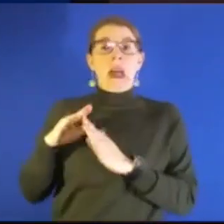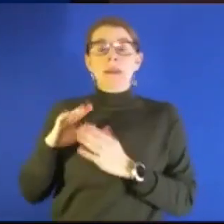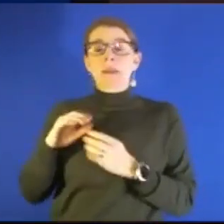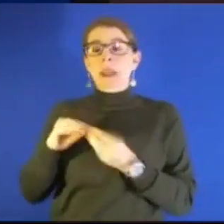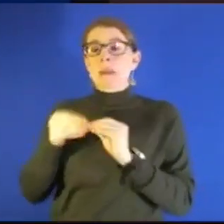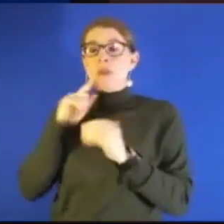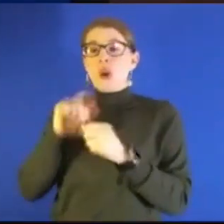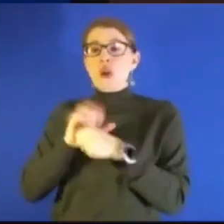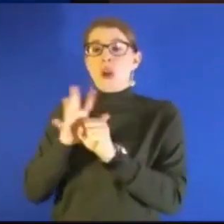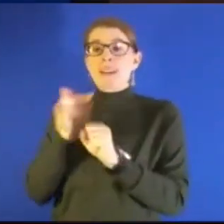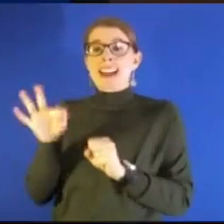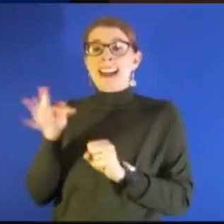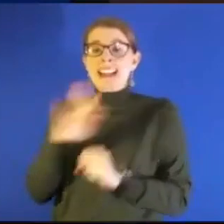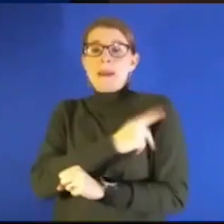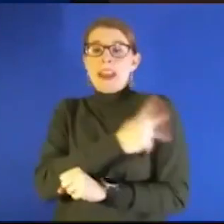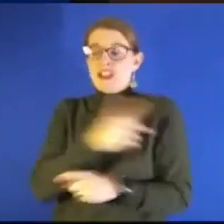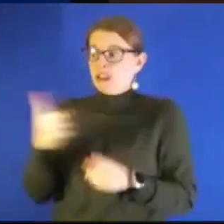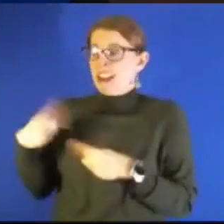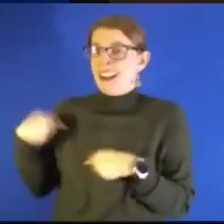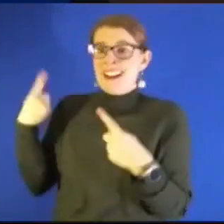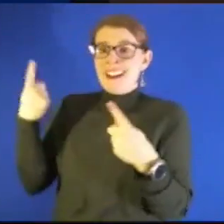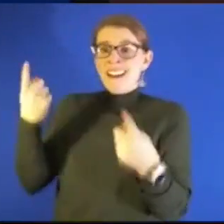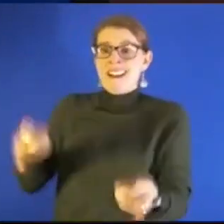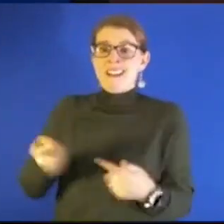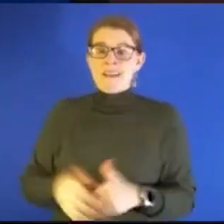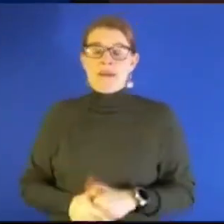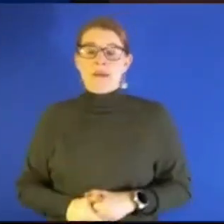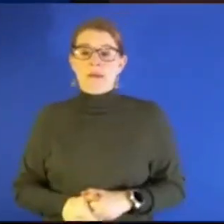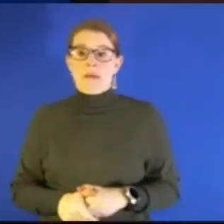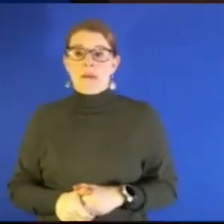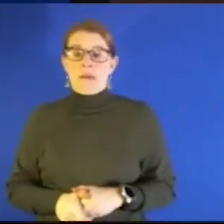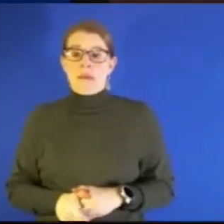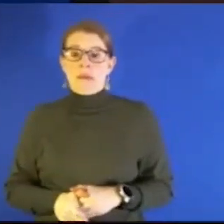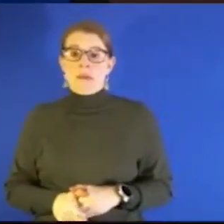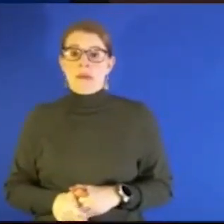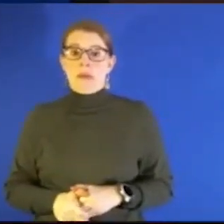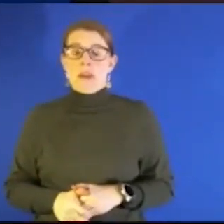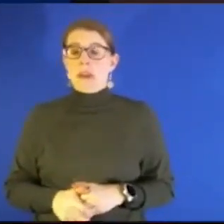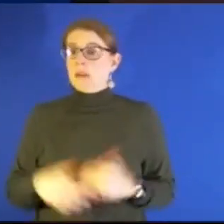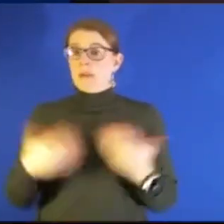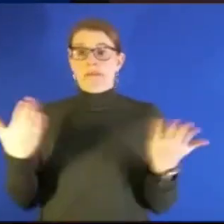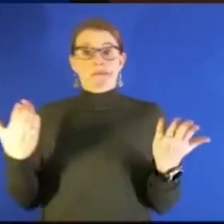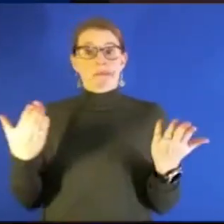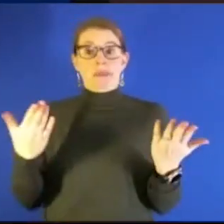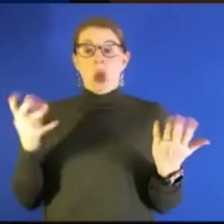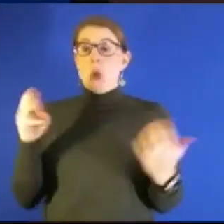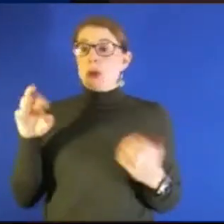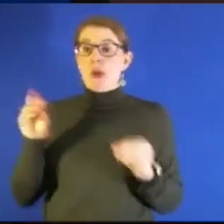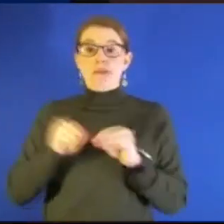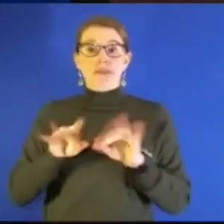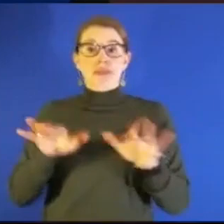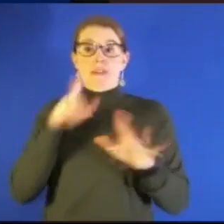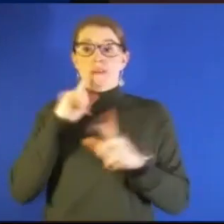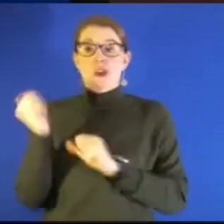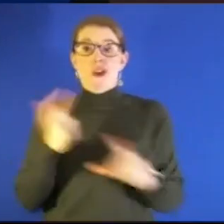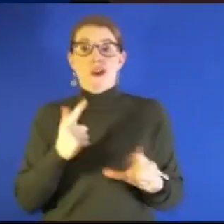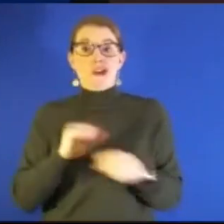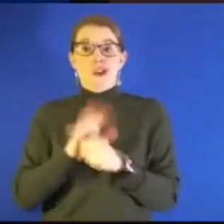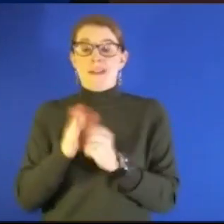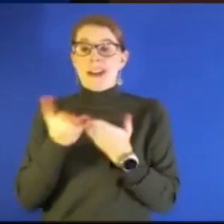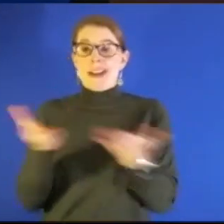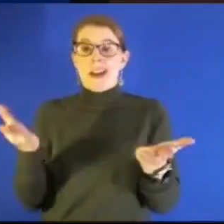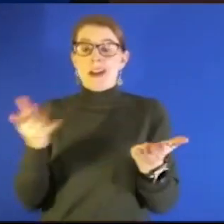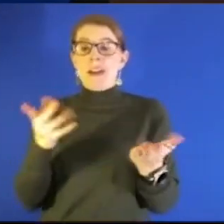had the entire pandemic. So, it's out there for everybody. Just be careful. Just be safe. It's not that